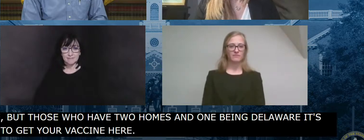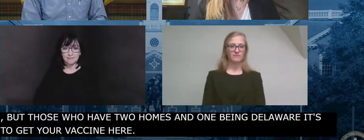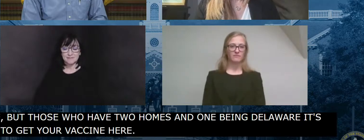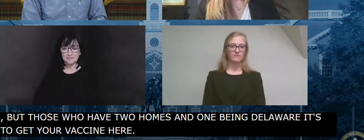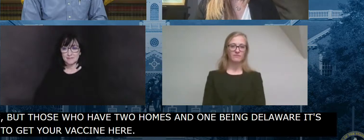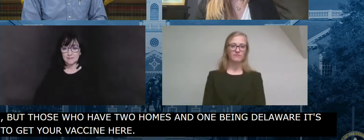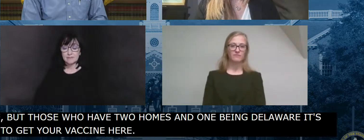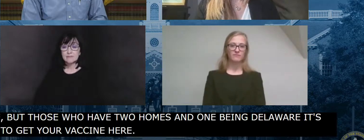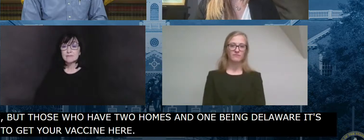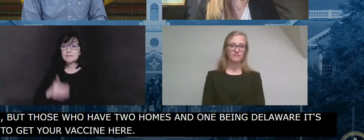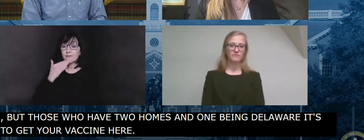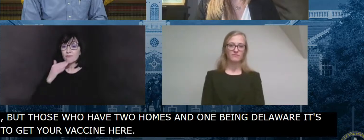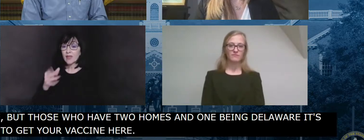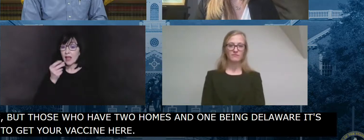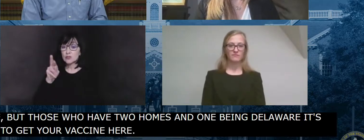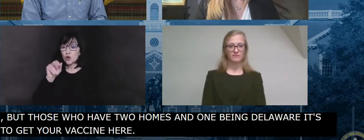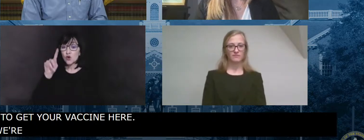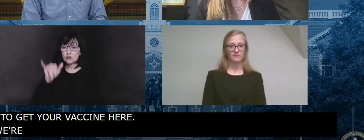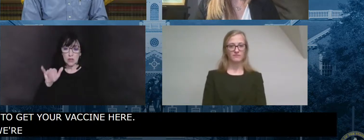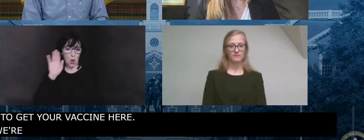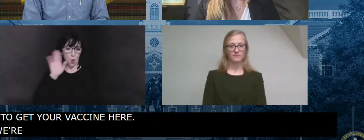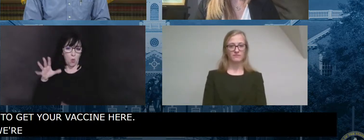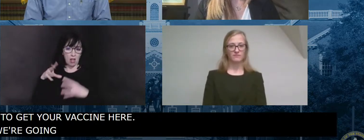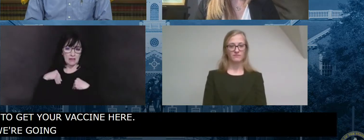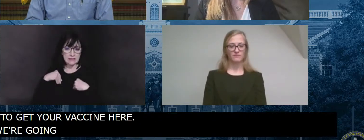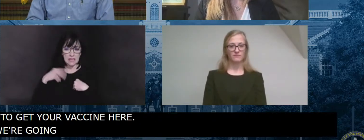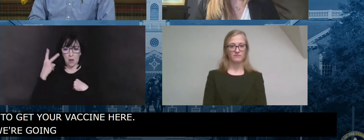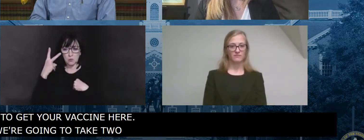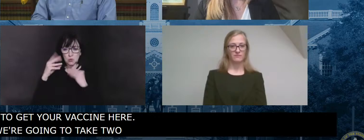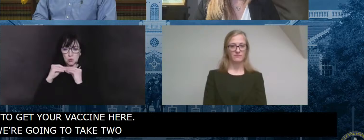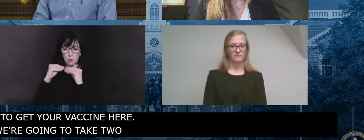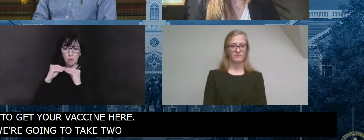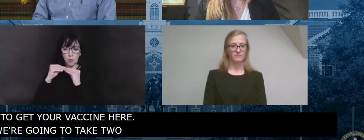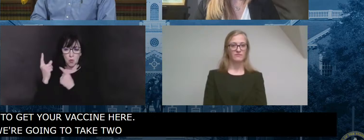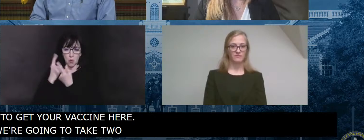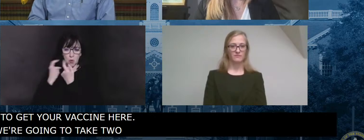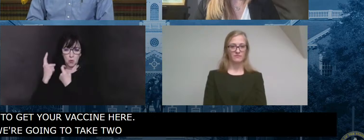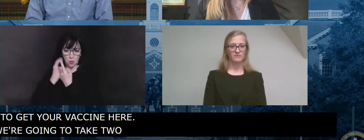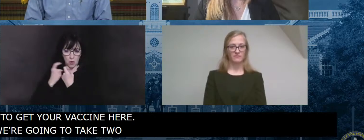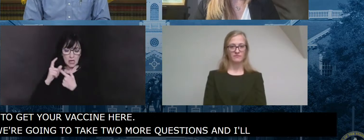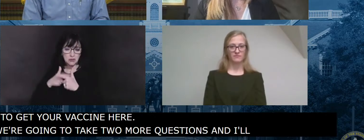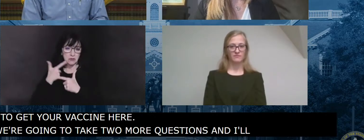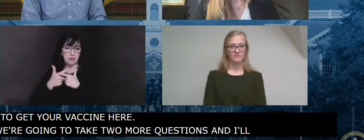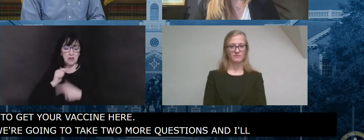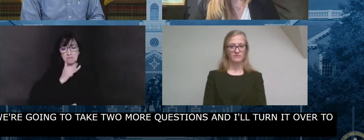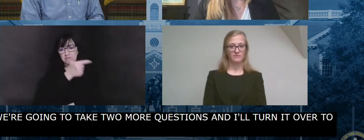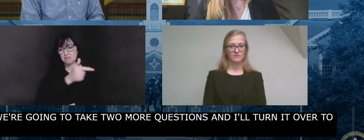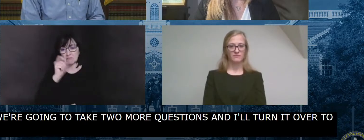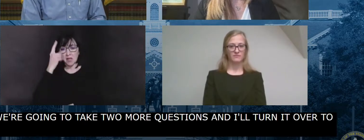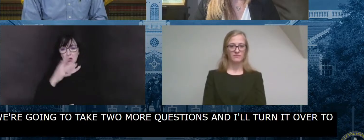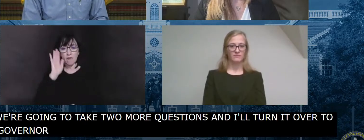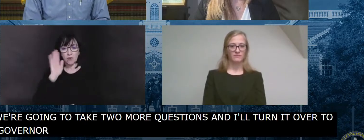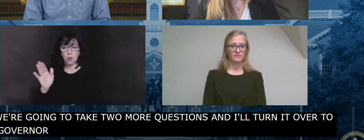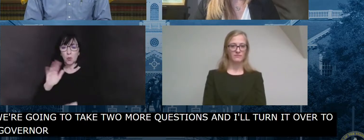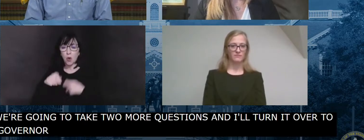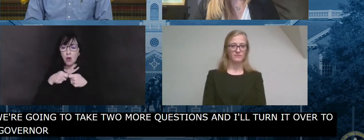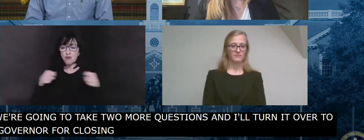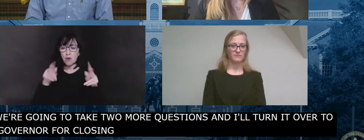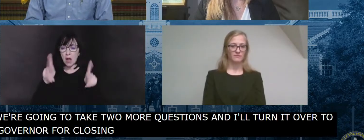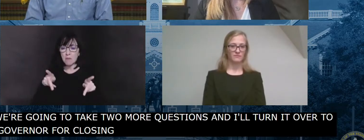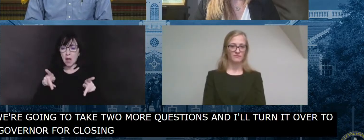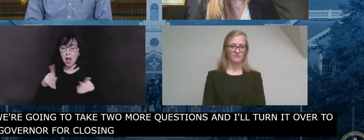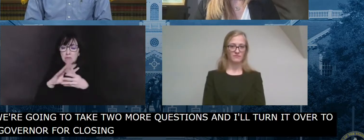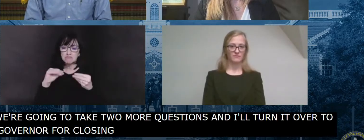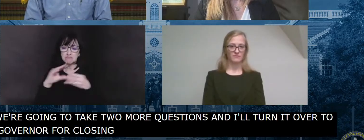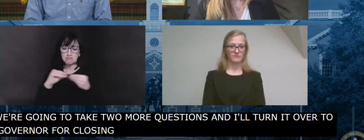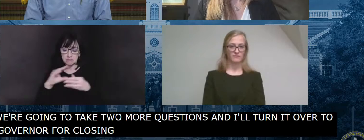Thank you, Dr. Rattay. We're going to take two more questions and then I'll turn it over to the governor for closing remarks. Margaret asks, after